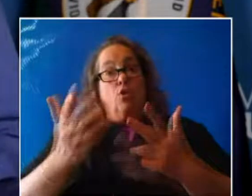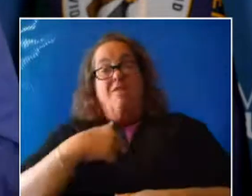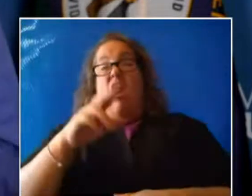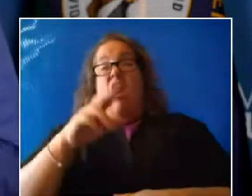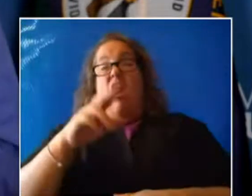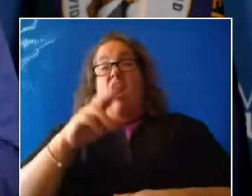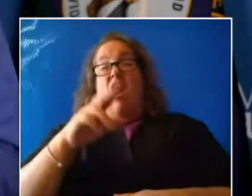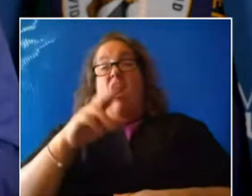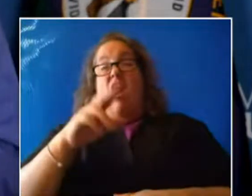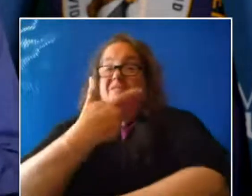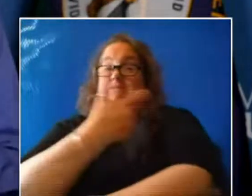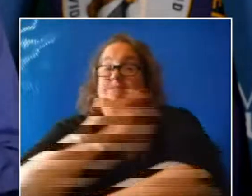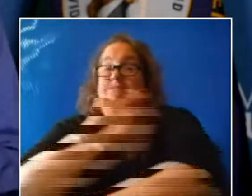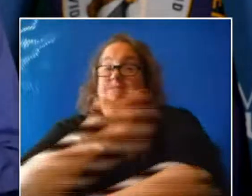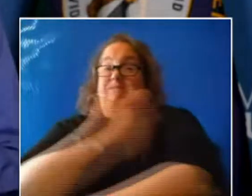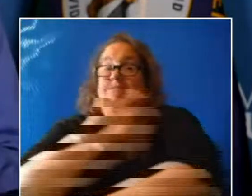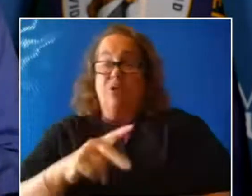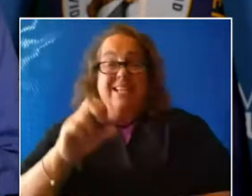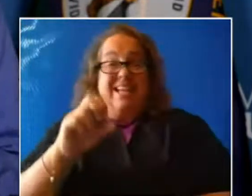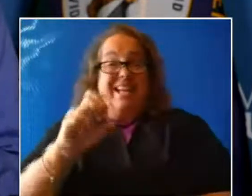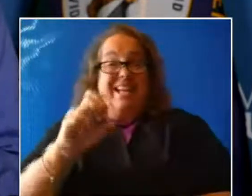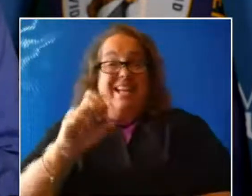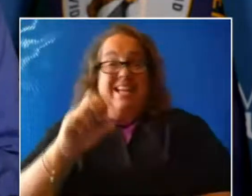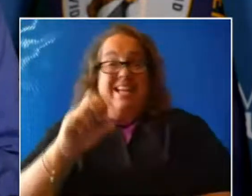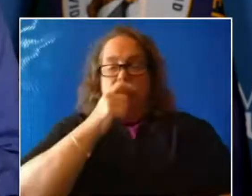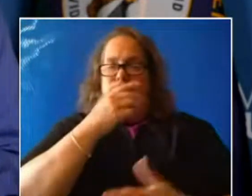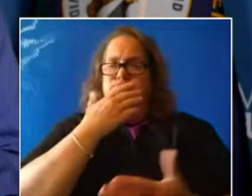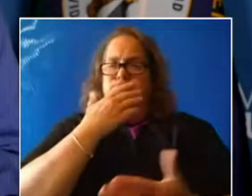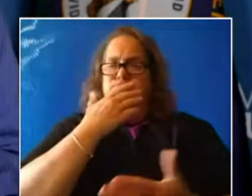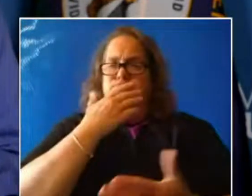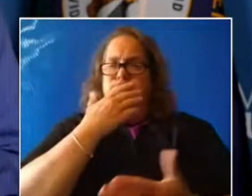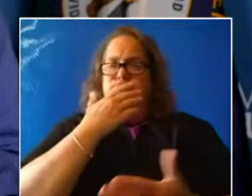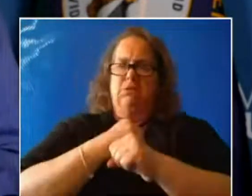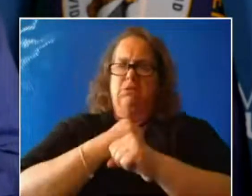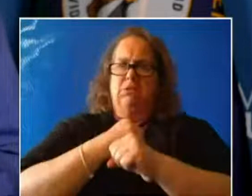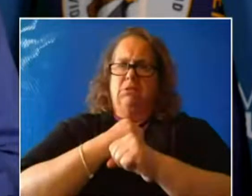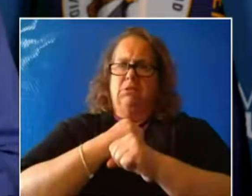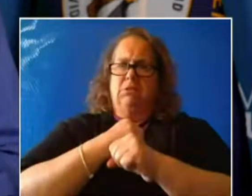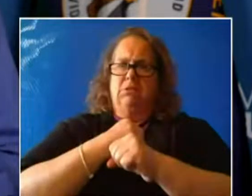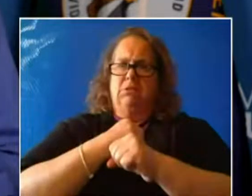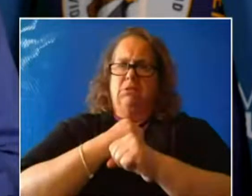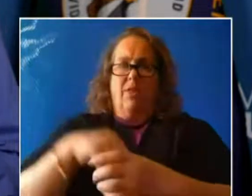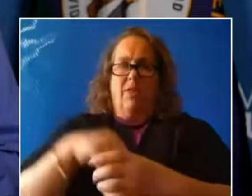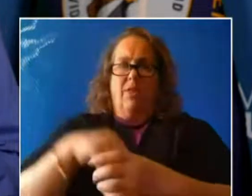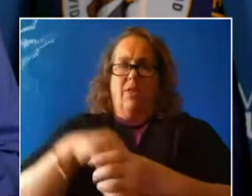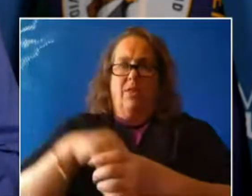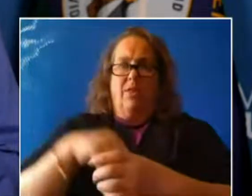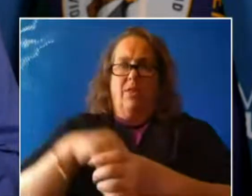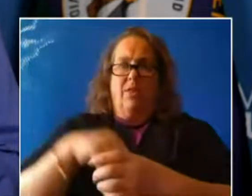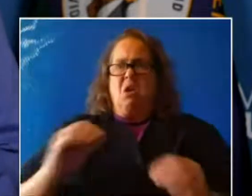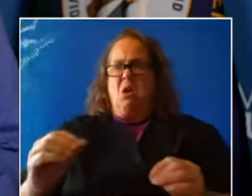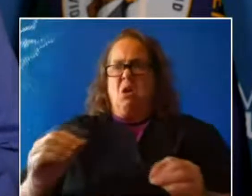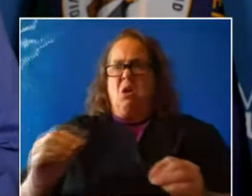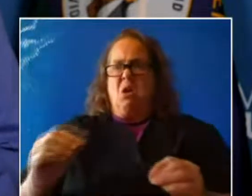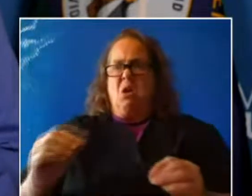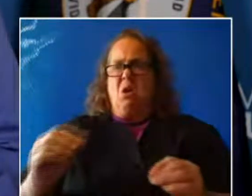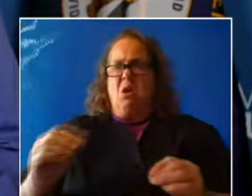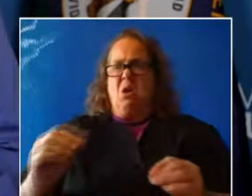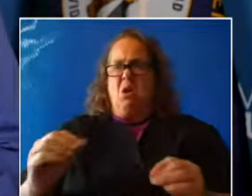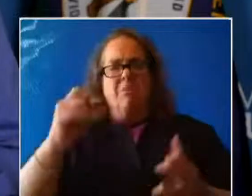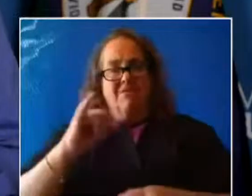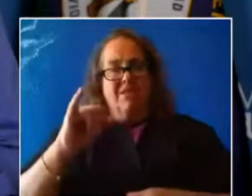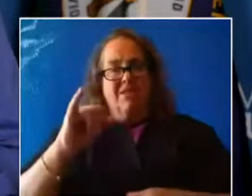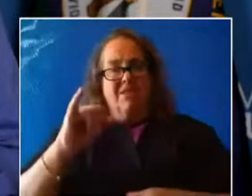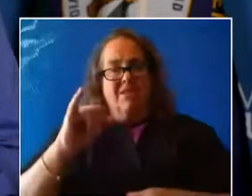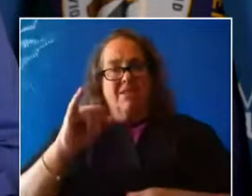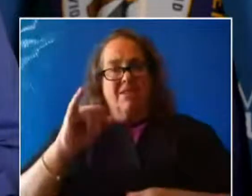is well protected and has minimal or no symptoms from the infection could still transmit it to an unvaccinated person, and they would get the